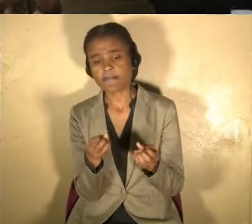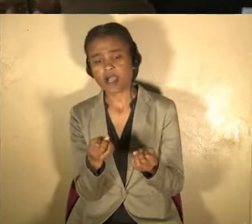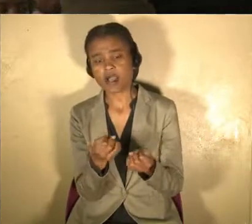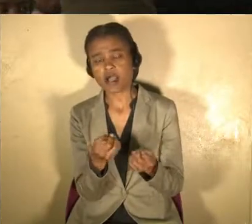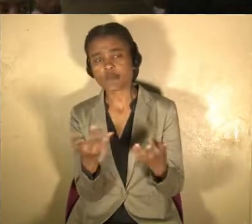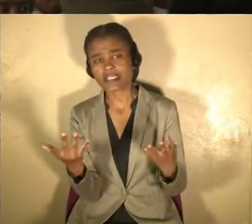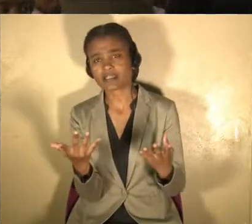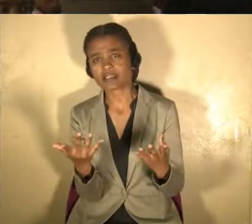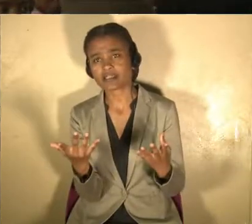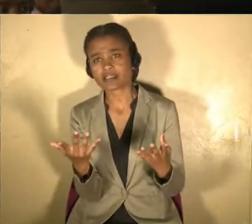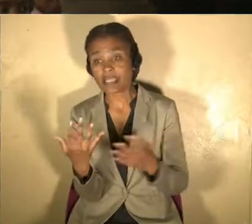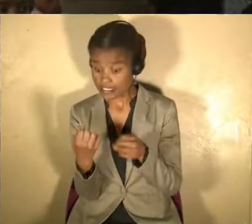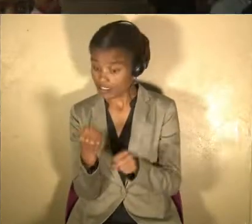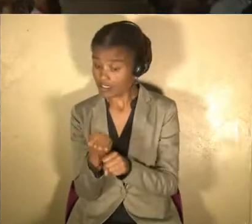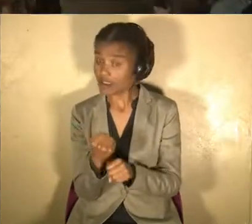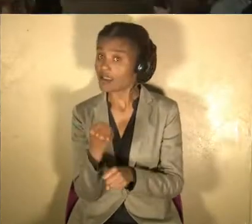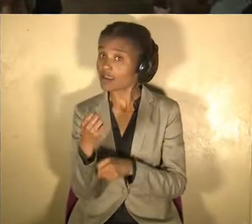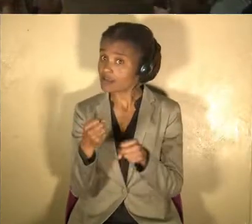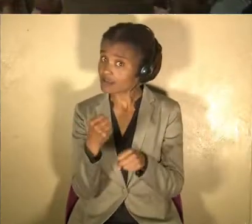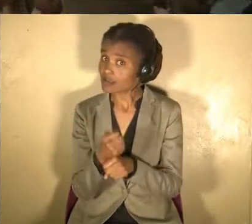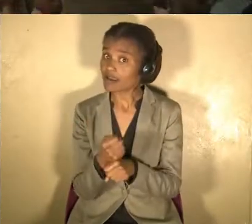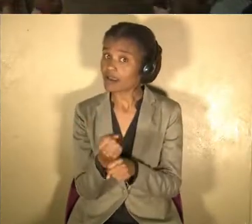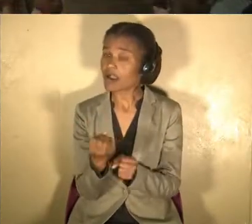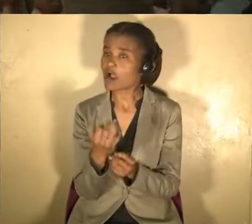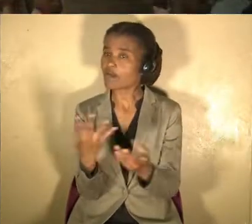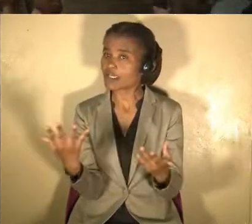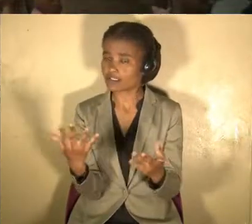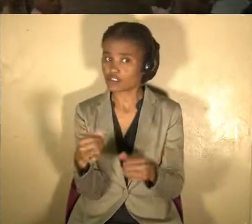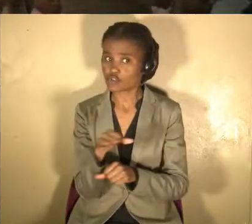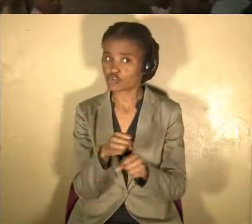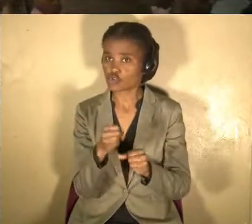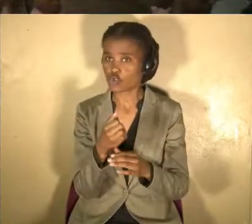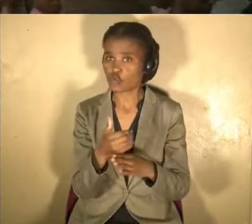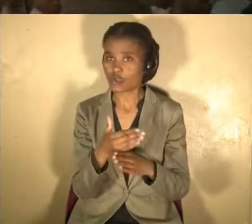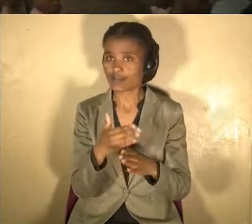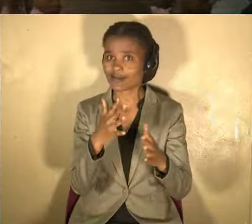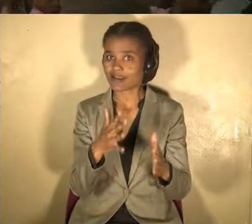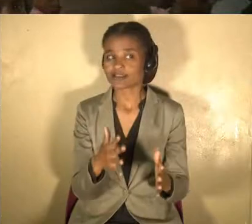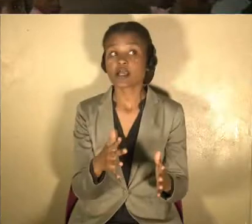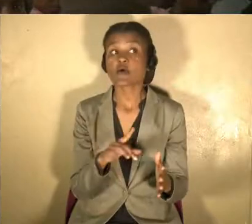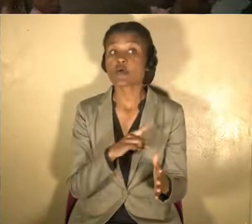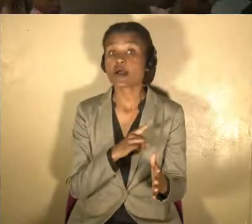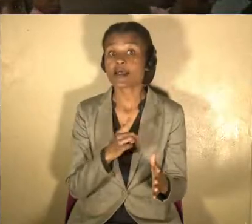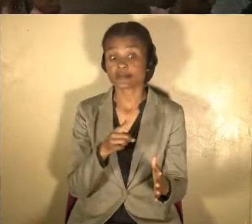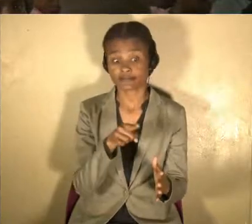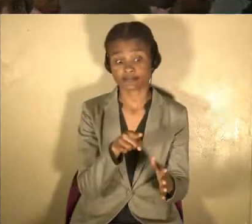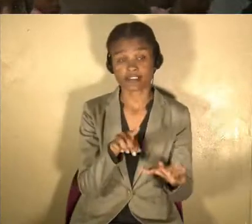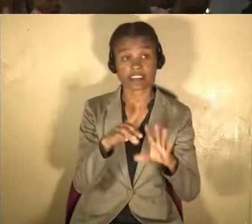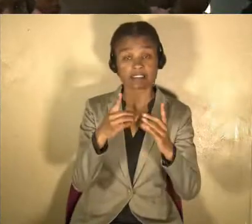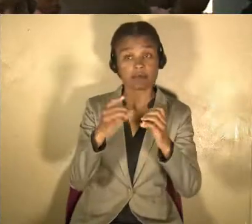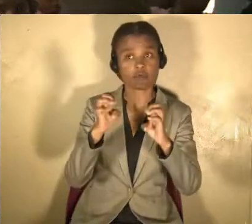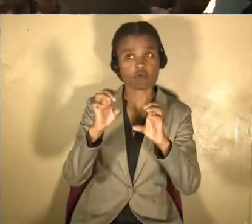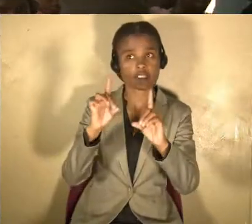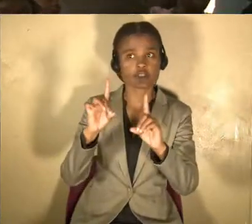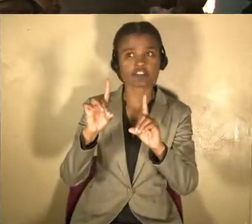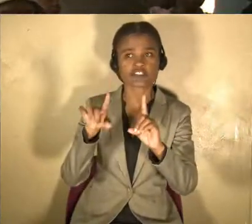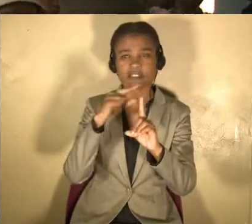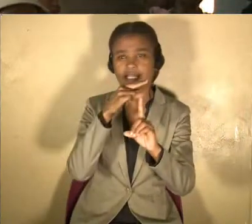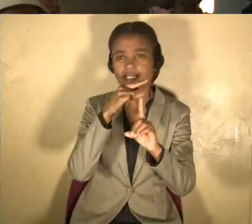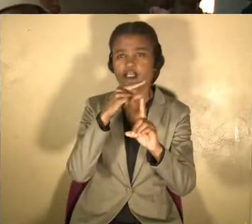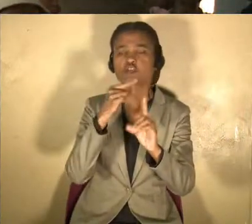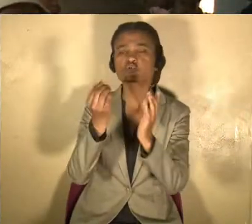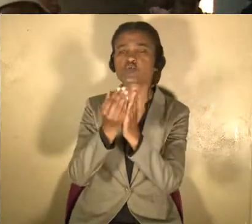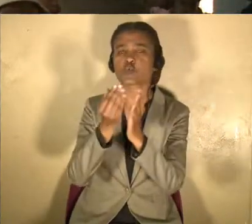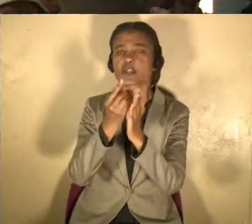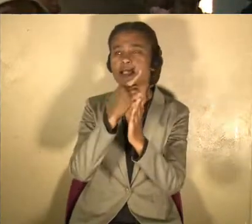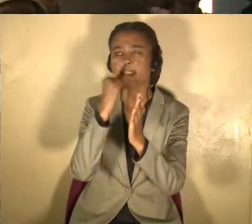ne? The Department of Education, erifama bitso adikolo, baba bitso the hotspot schools